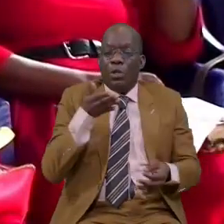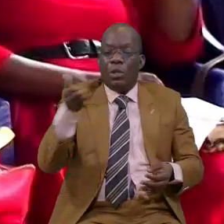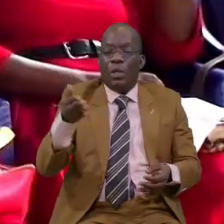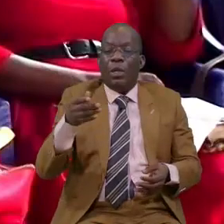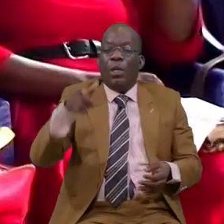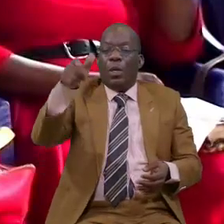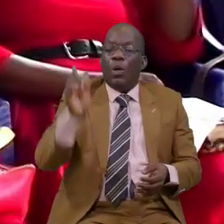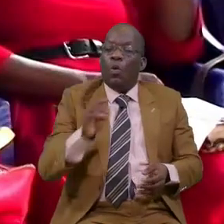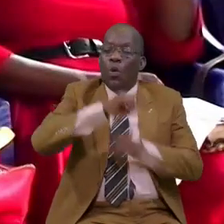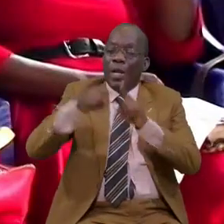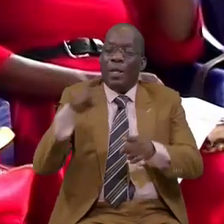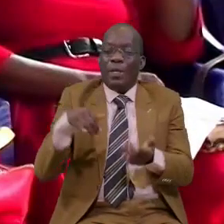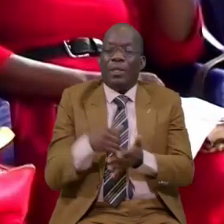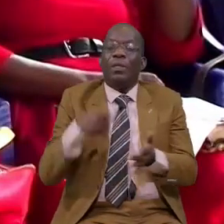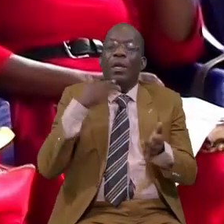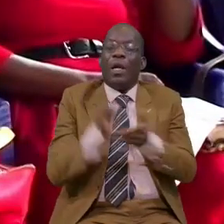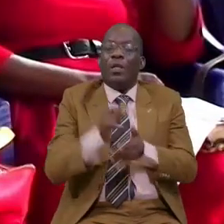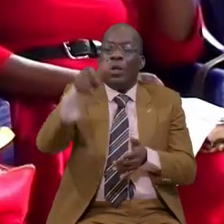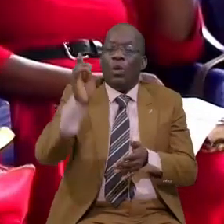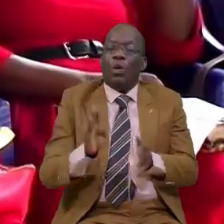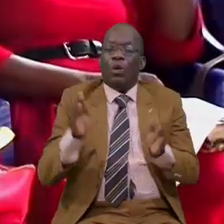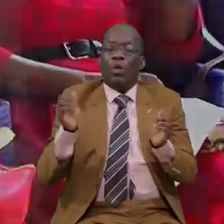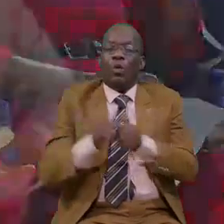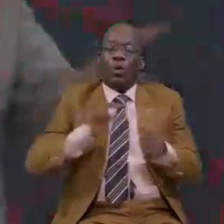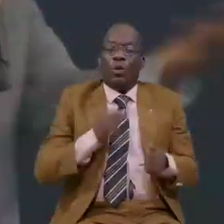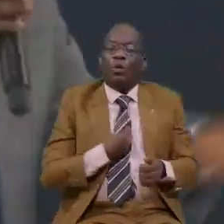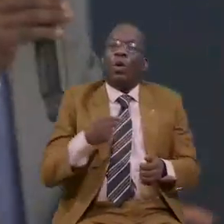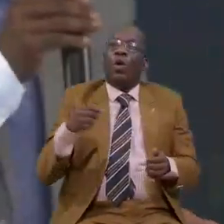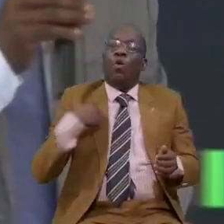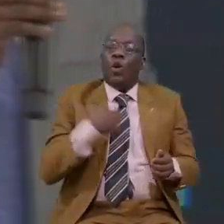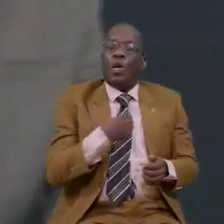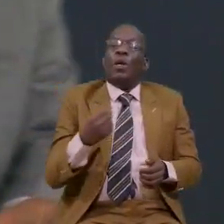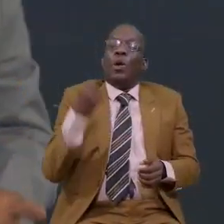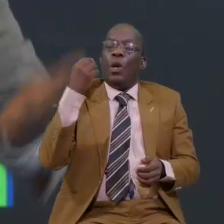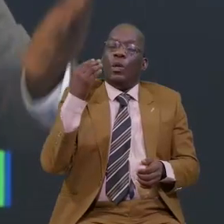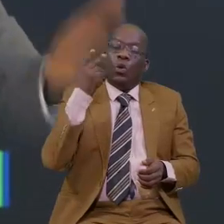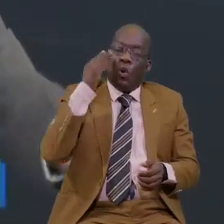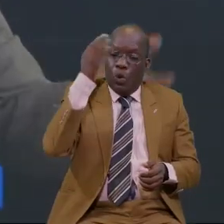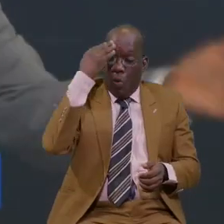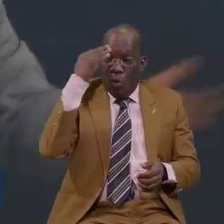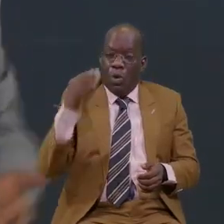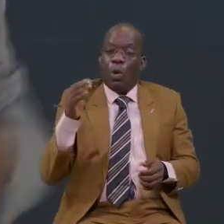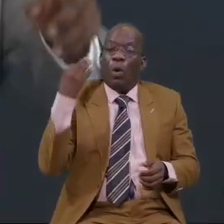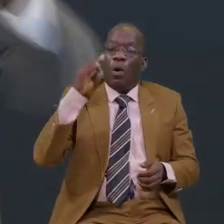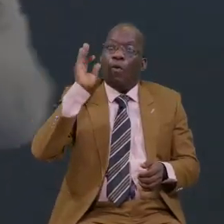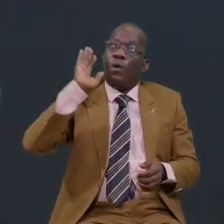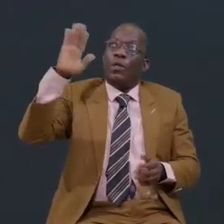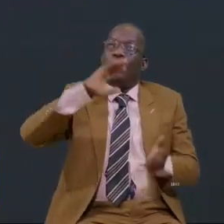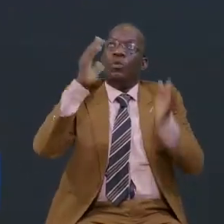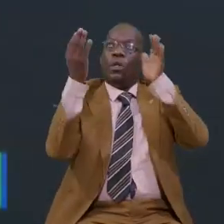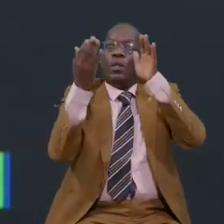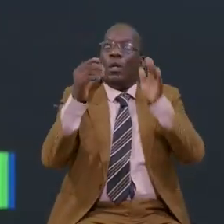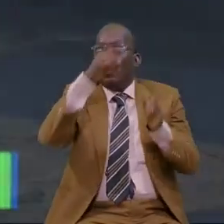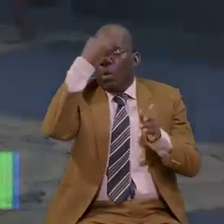us, we become conscious of his presence. And because he's with us, we don't do things. The people